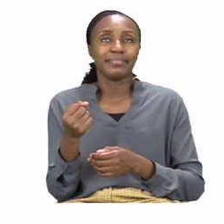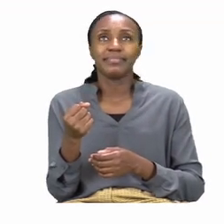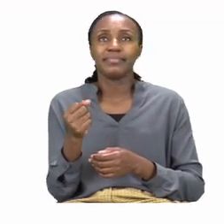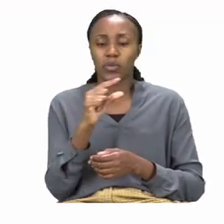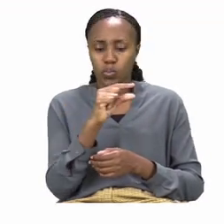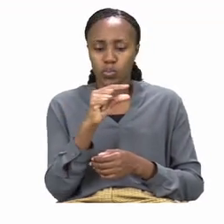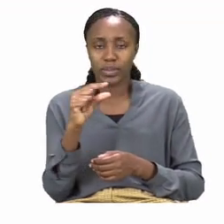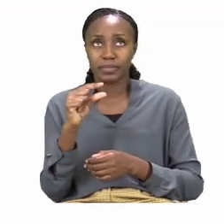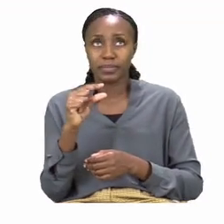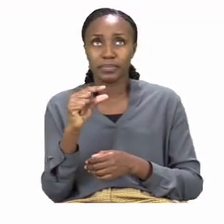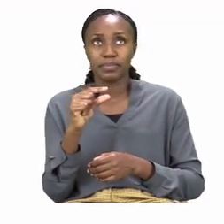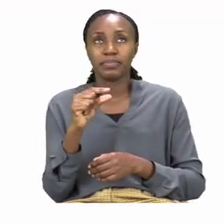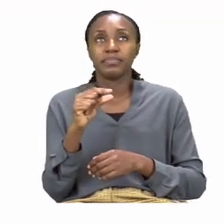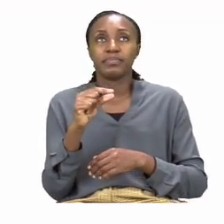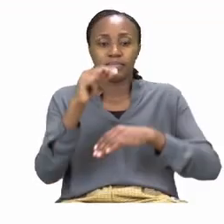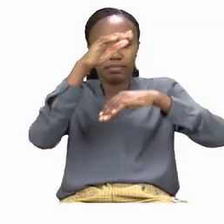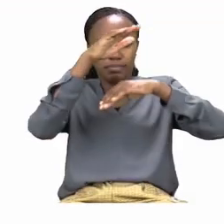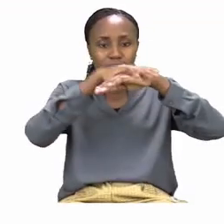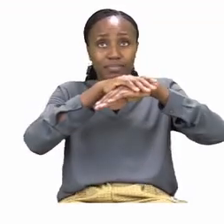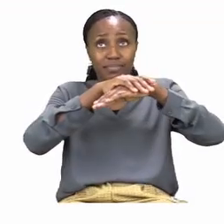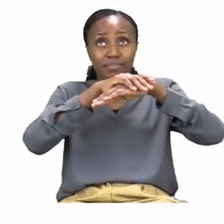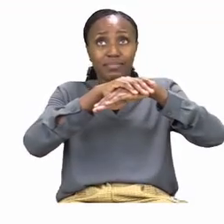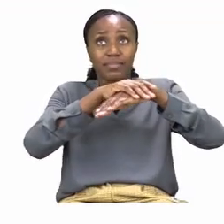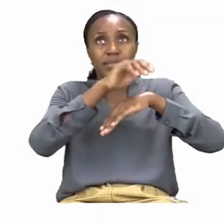words are above,